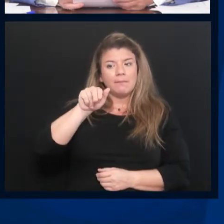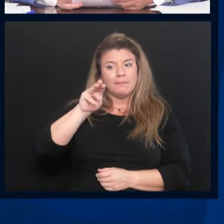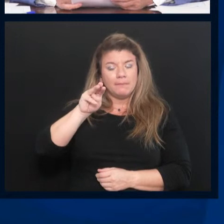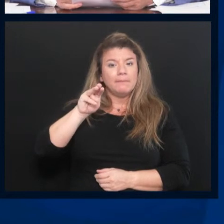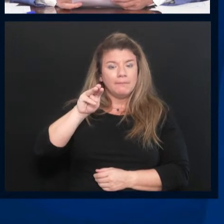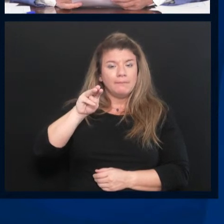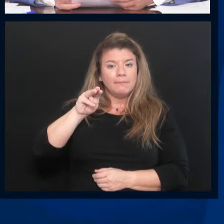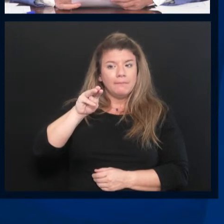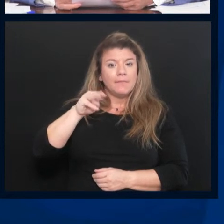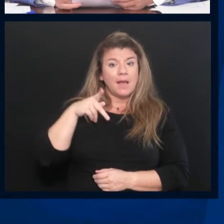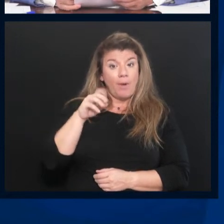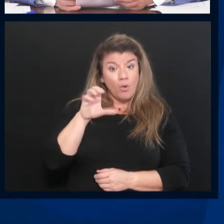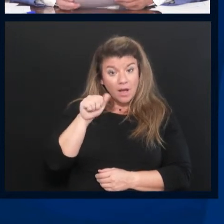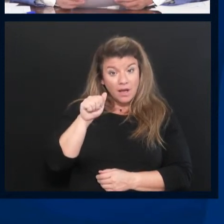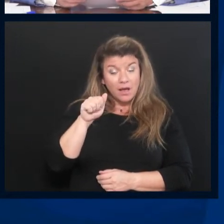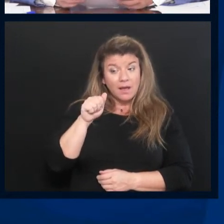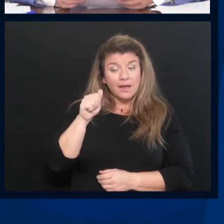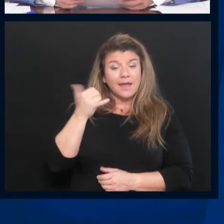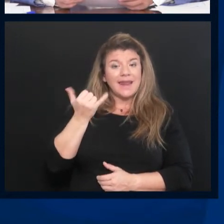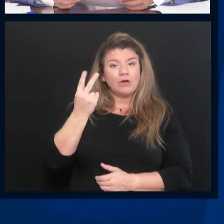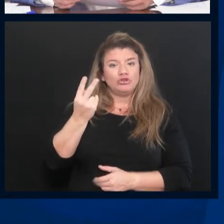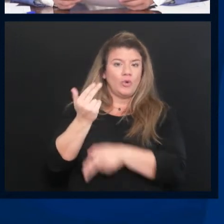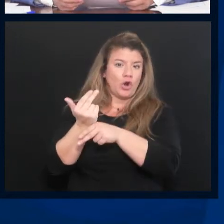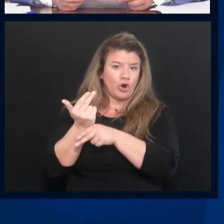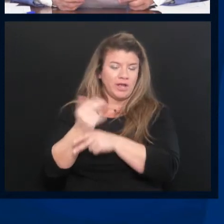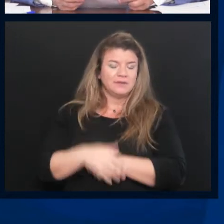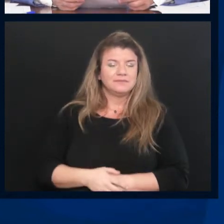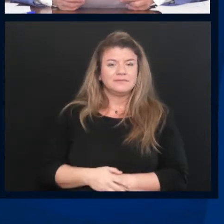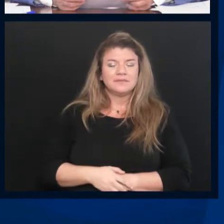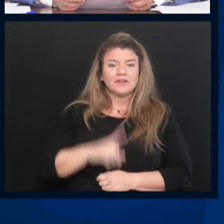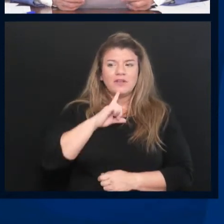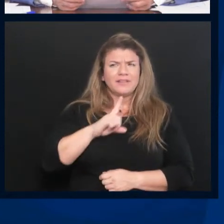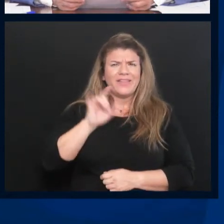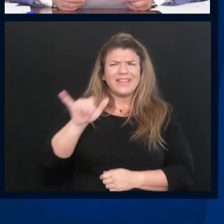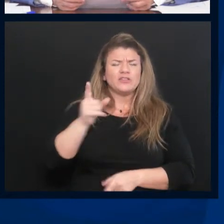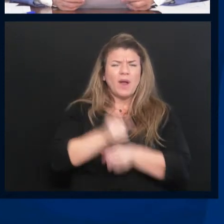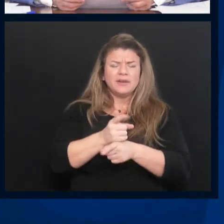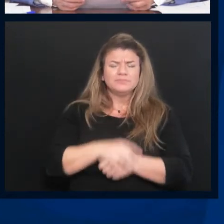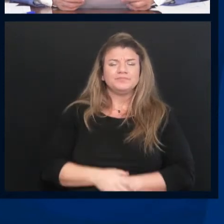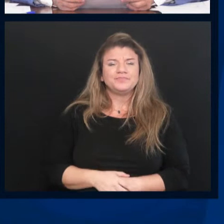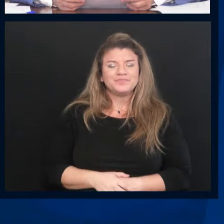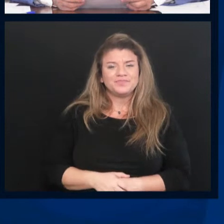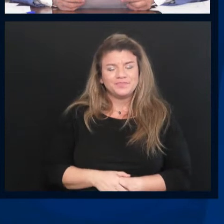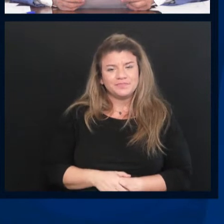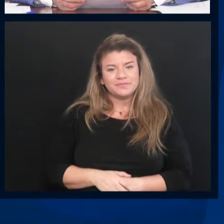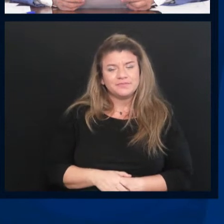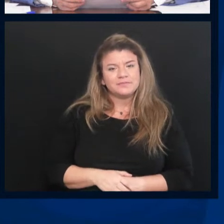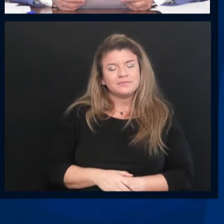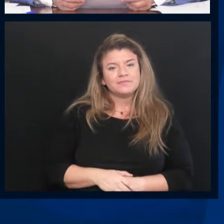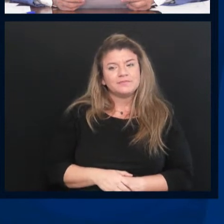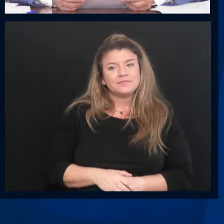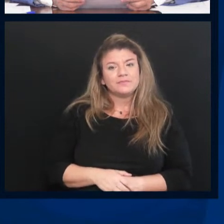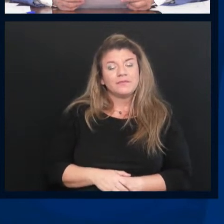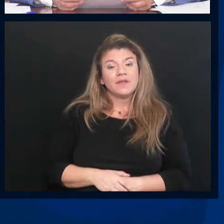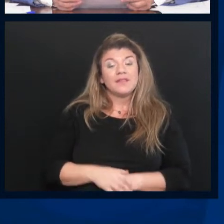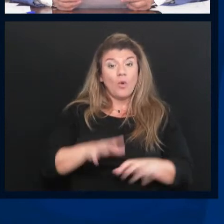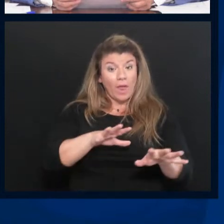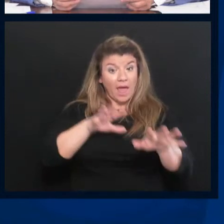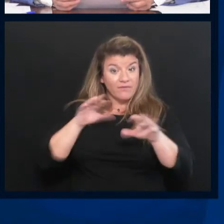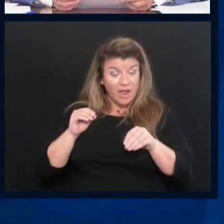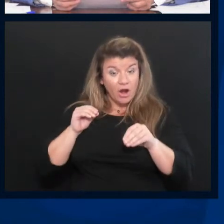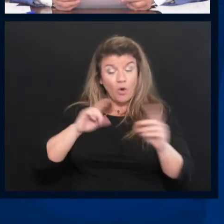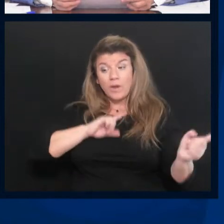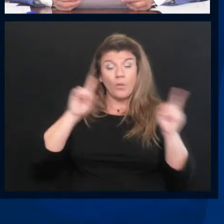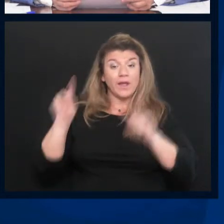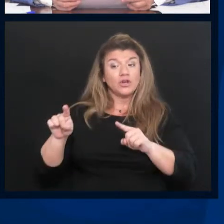think at Poca and Hurricane 2 different times. I think that's right. But and then we left there and we